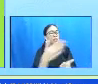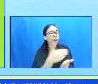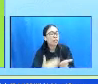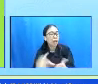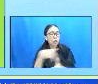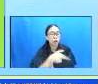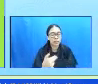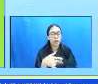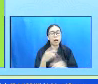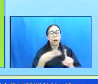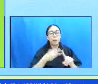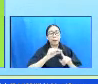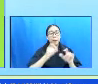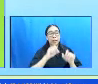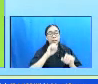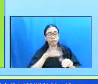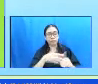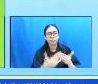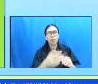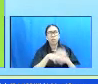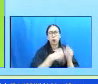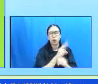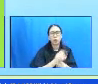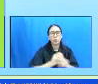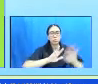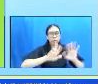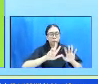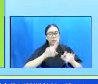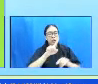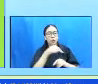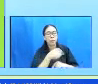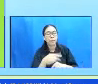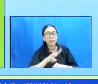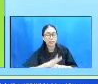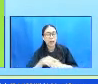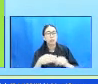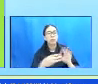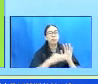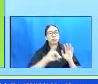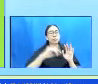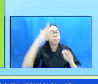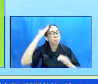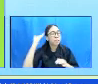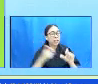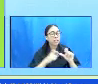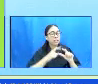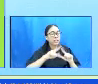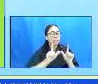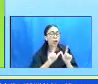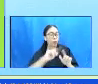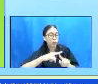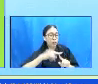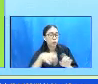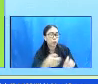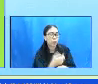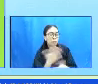states that a third of our palm oil comes from smallholder plantations. And the people's plantations